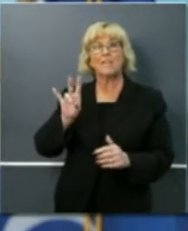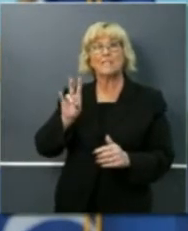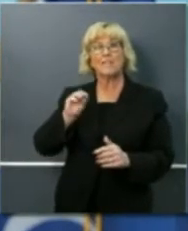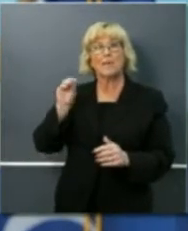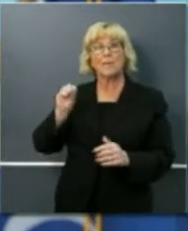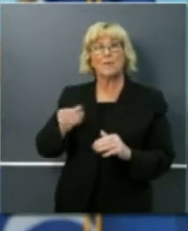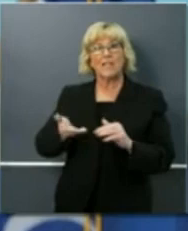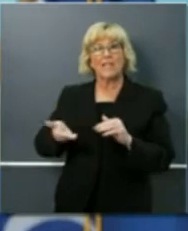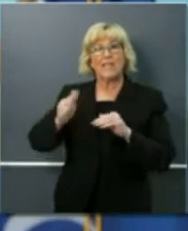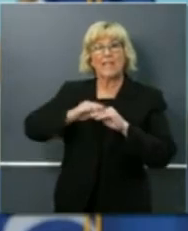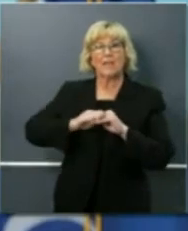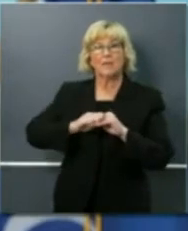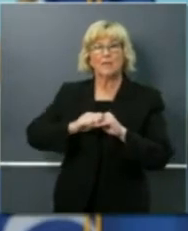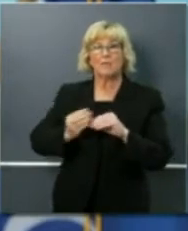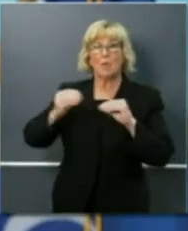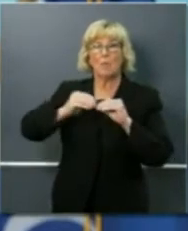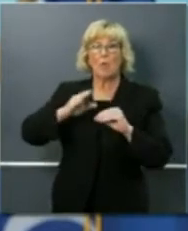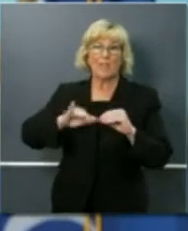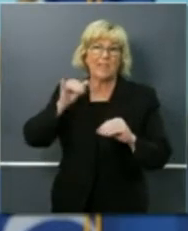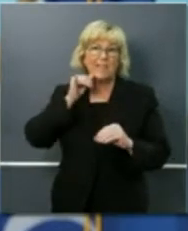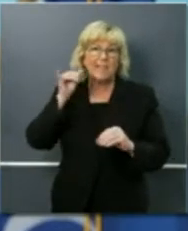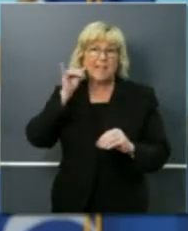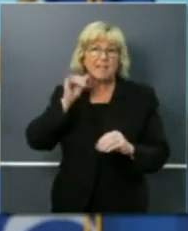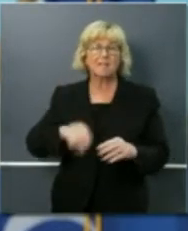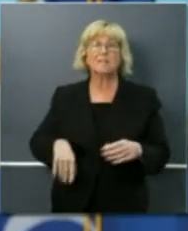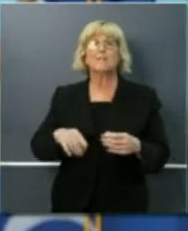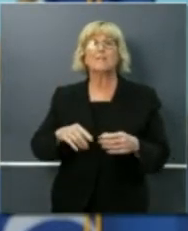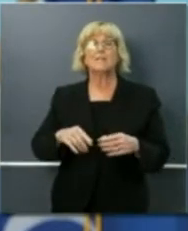increase over yesterday.